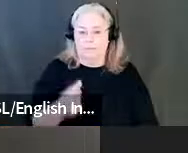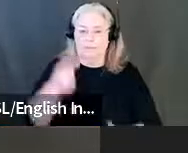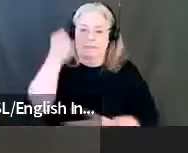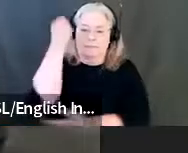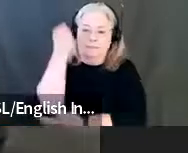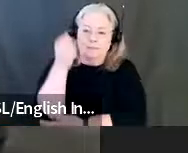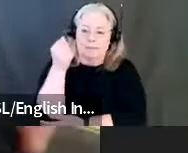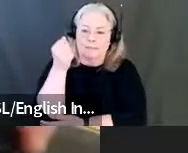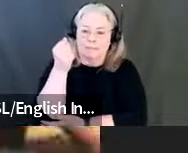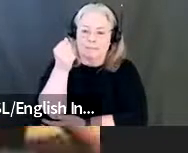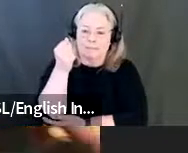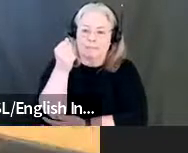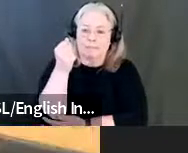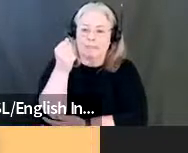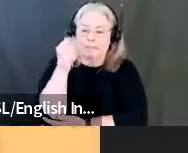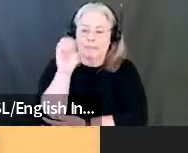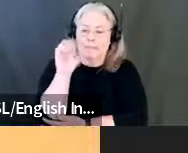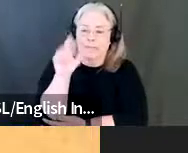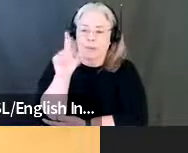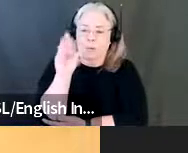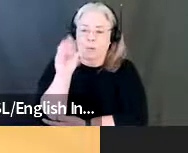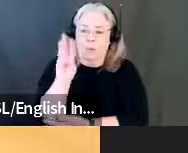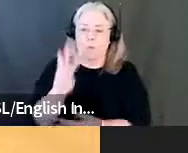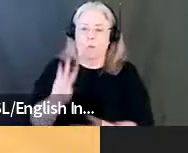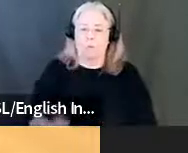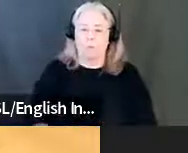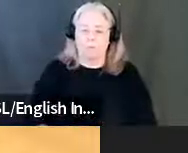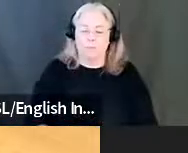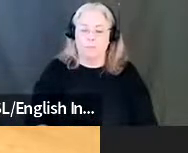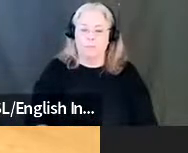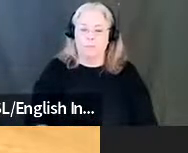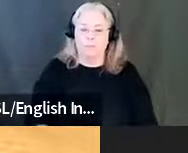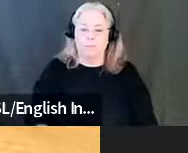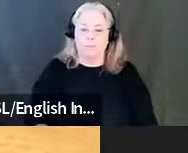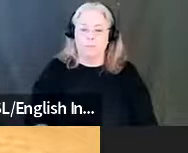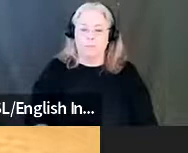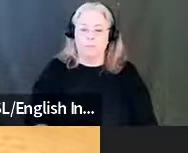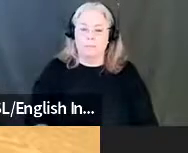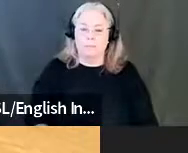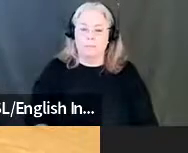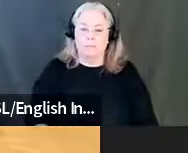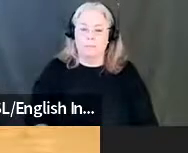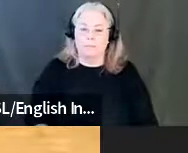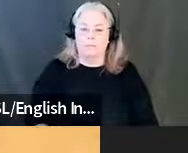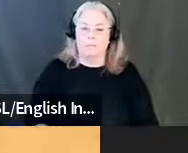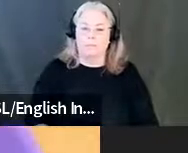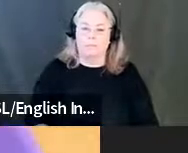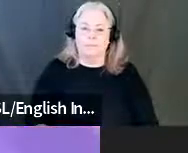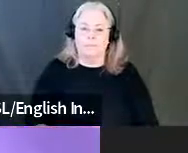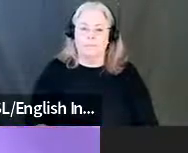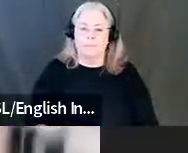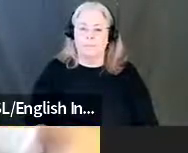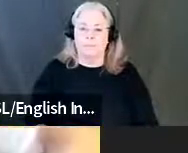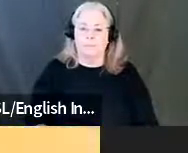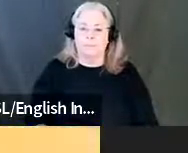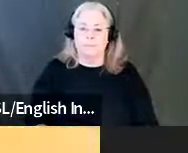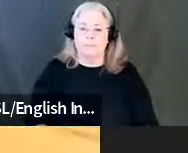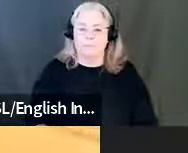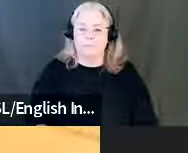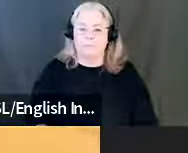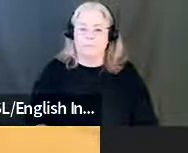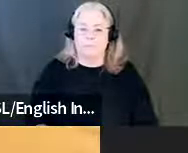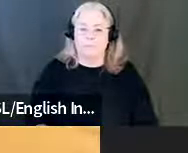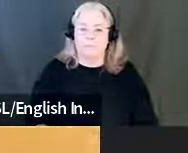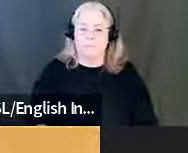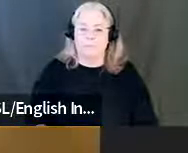you can see where I'm dropping my elbow in. Okay. So this makes it, I can't do